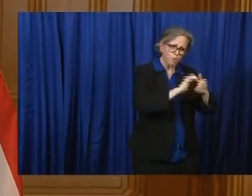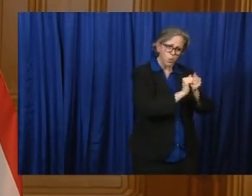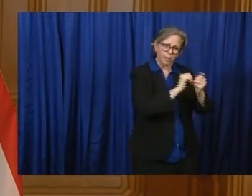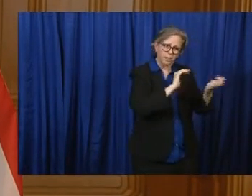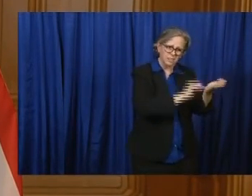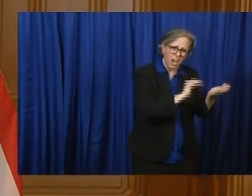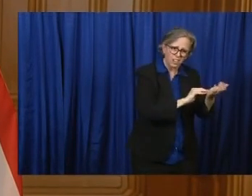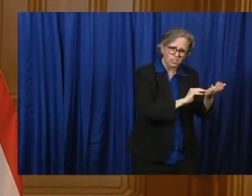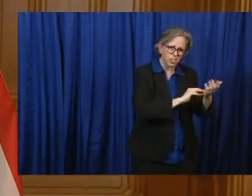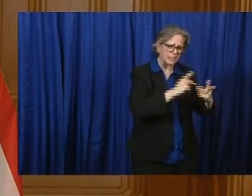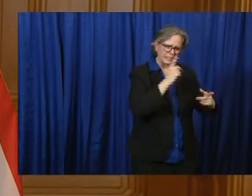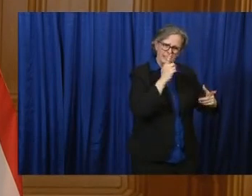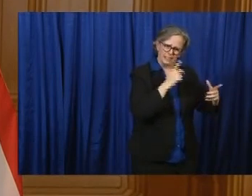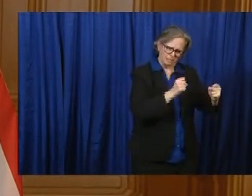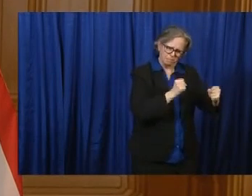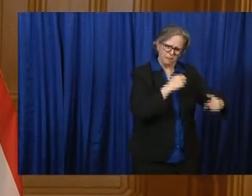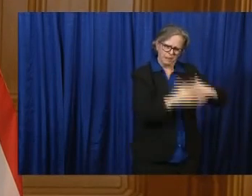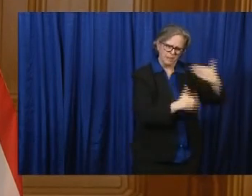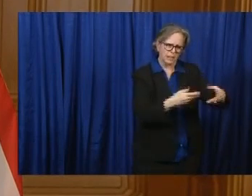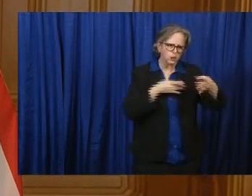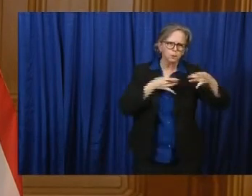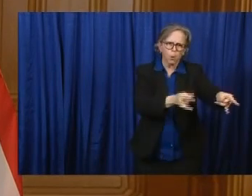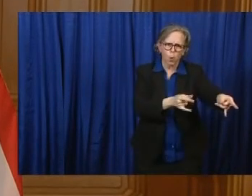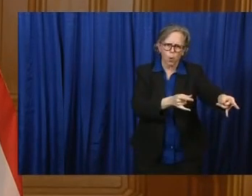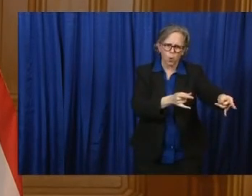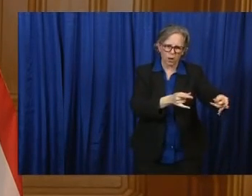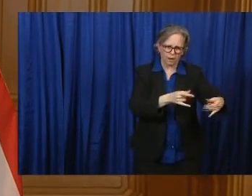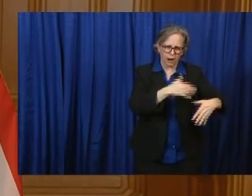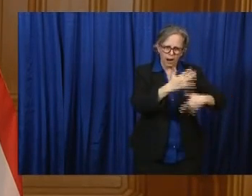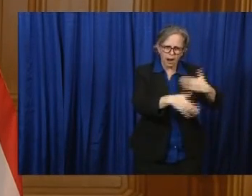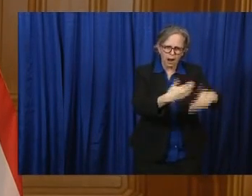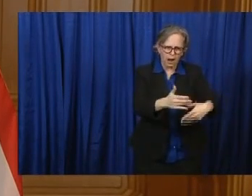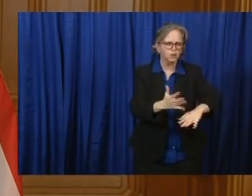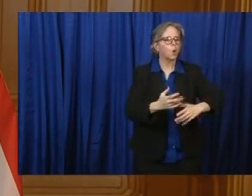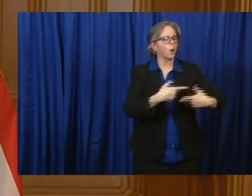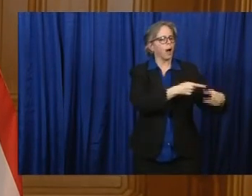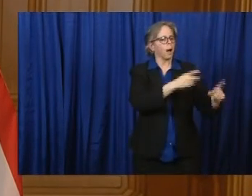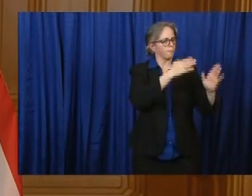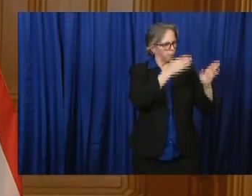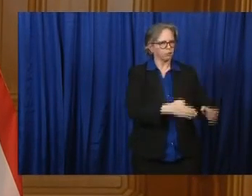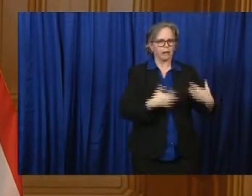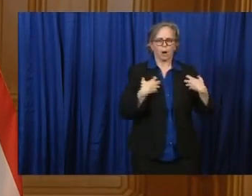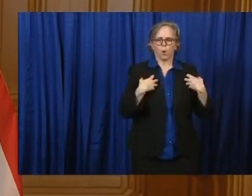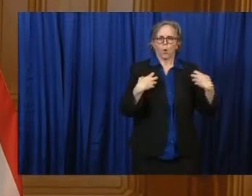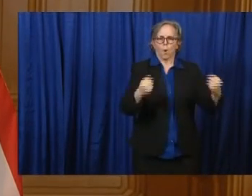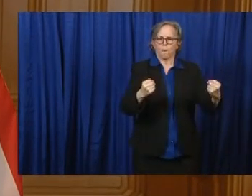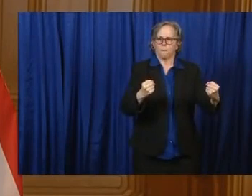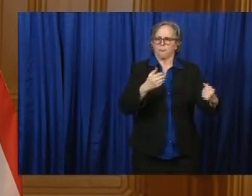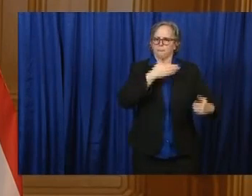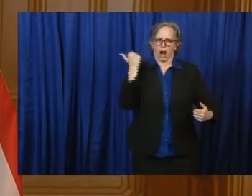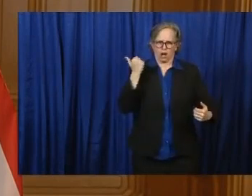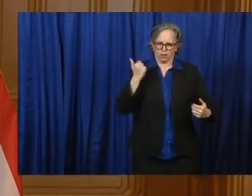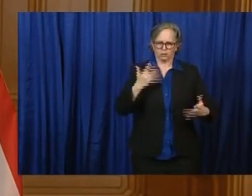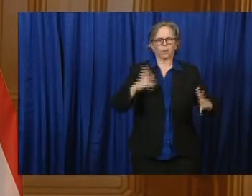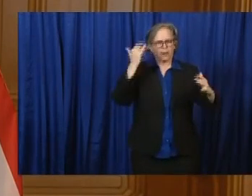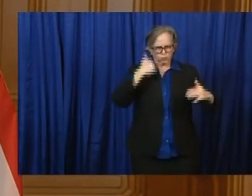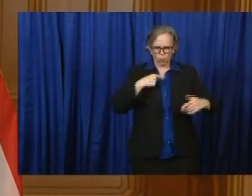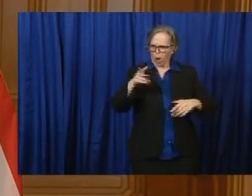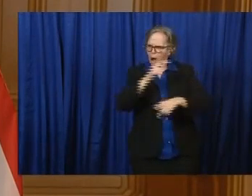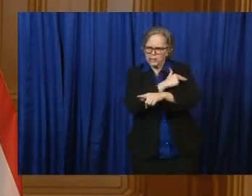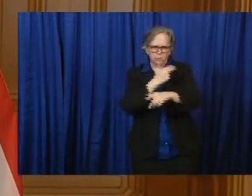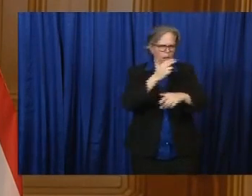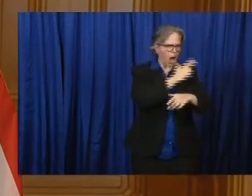very well. And that is coming along as we move forward. Let me talk about our K through 12